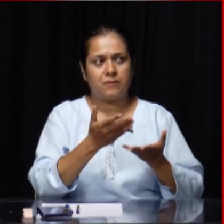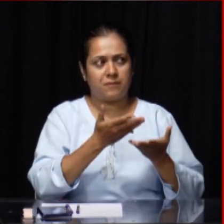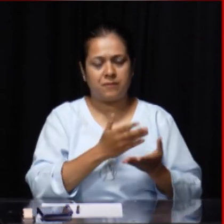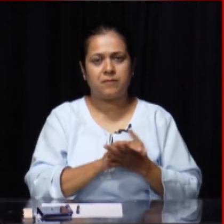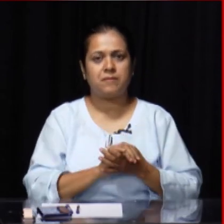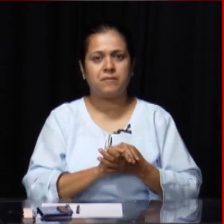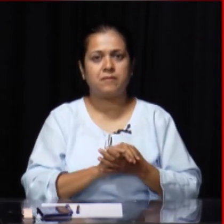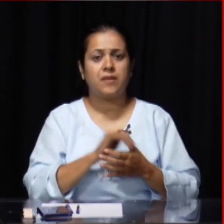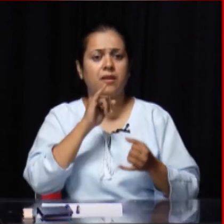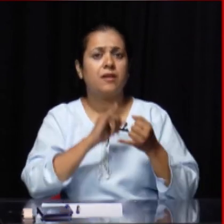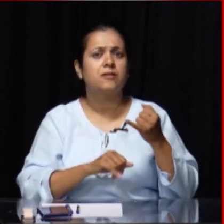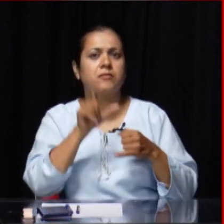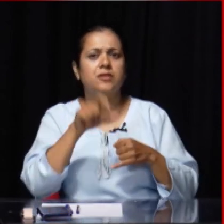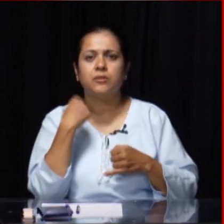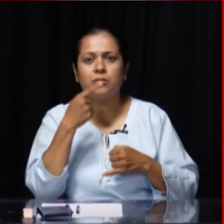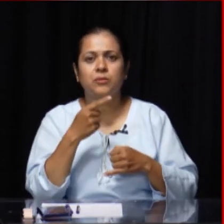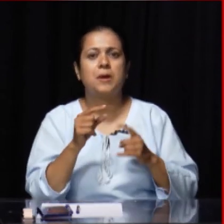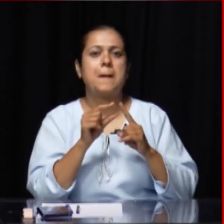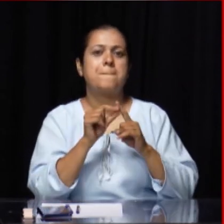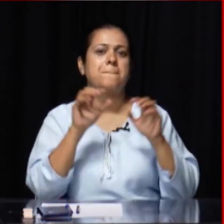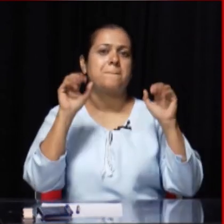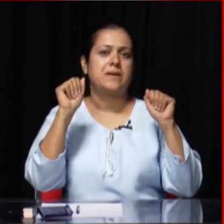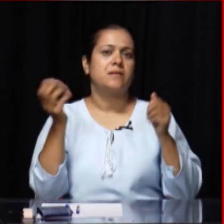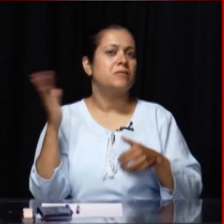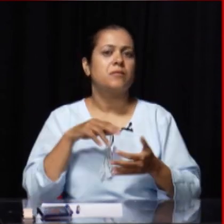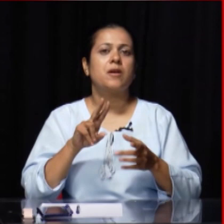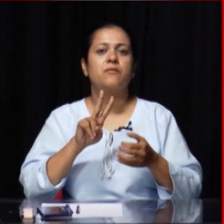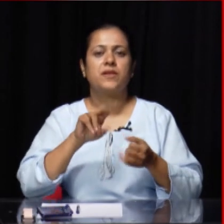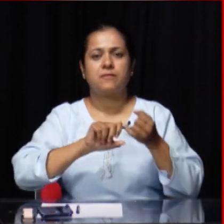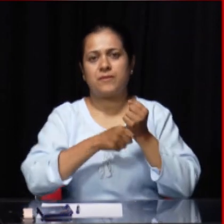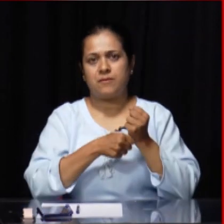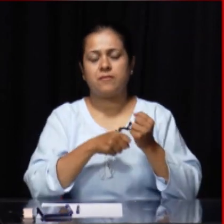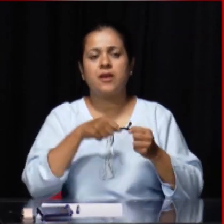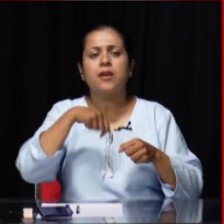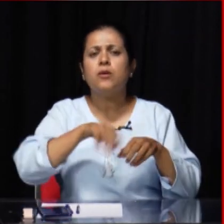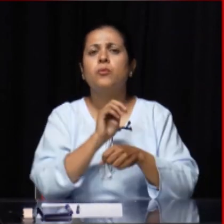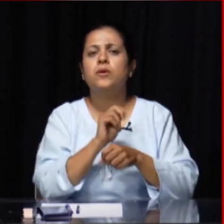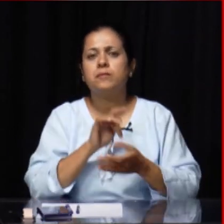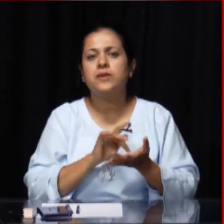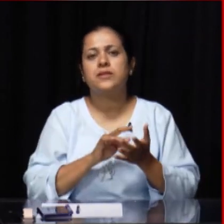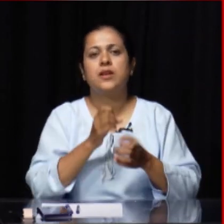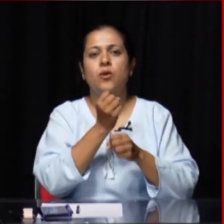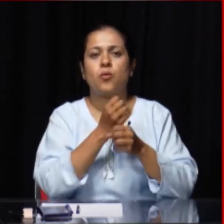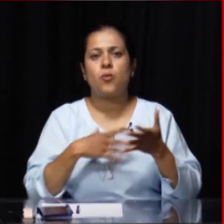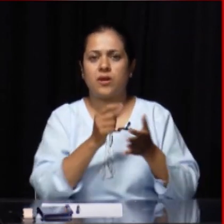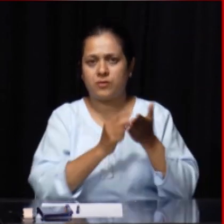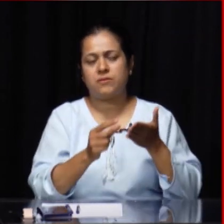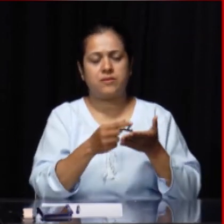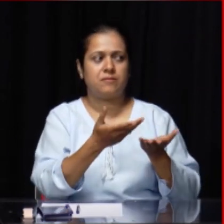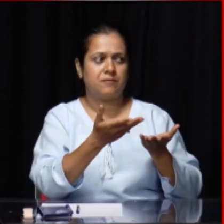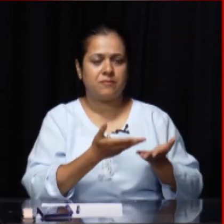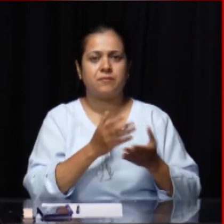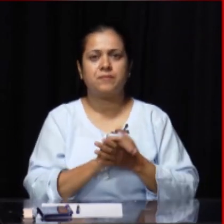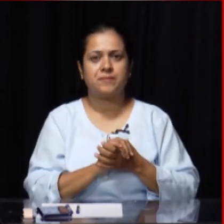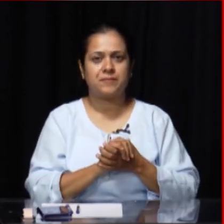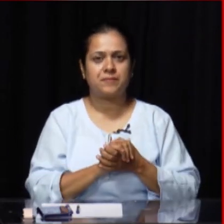And last but not the least, Prasad Joshi from Walpole. Prasad works at the Goa University. Prasad Bab, welcome to our